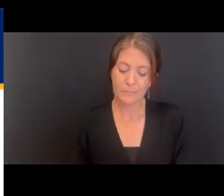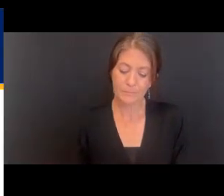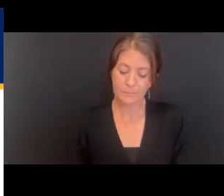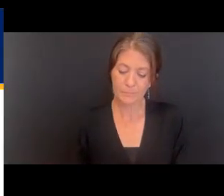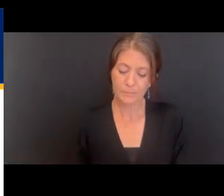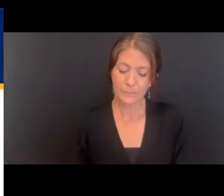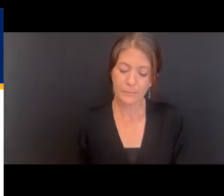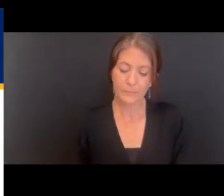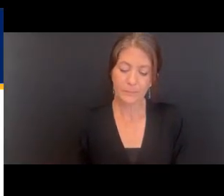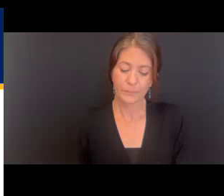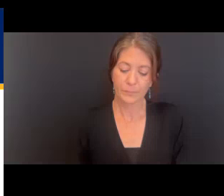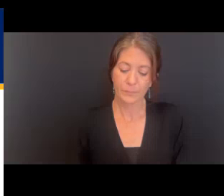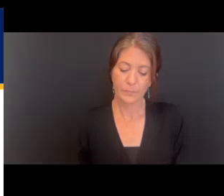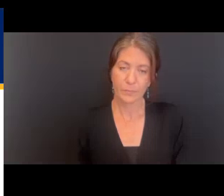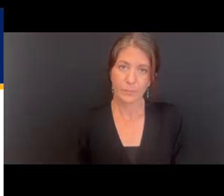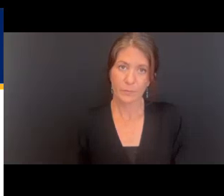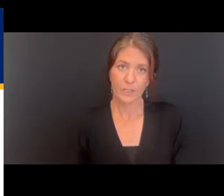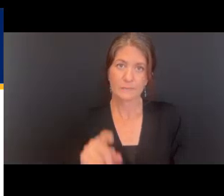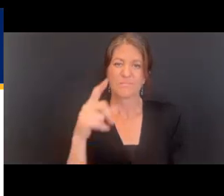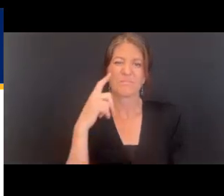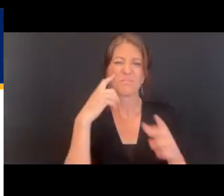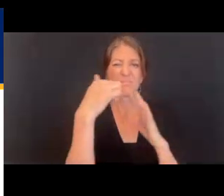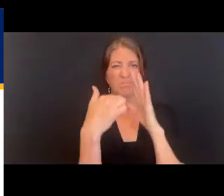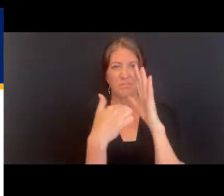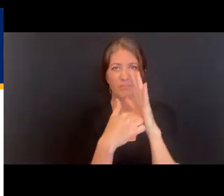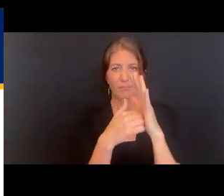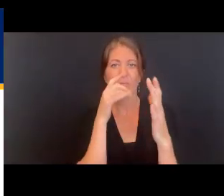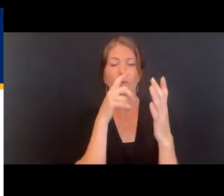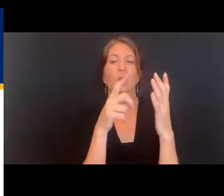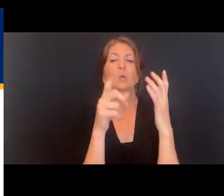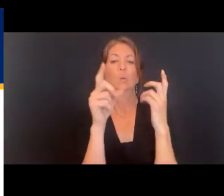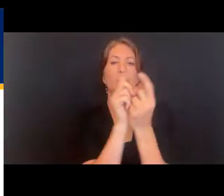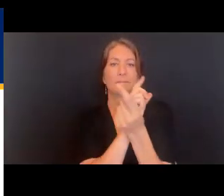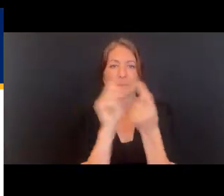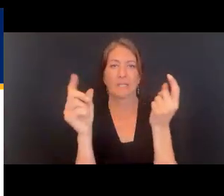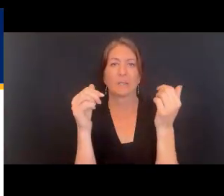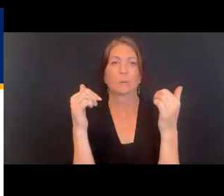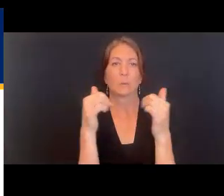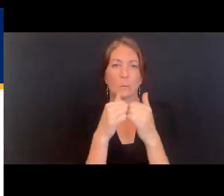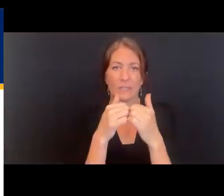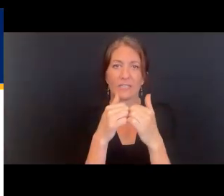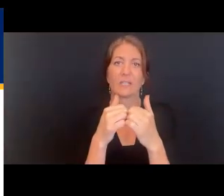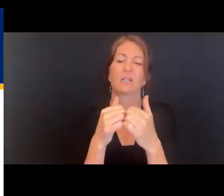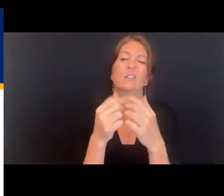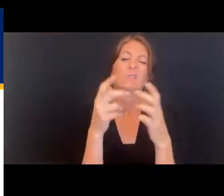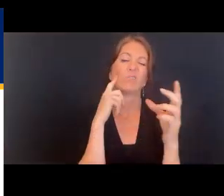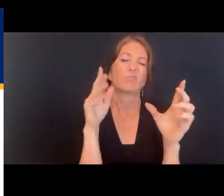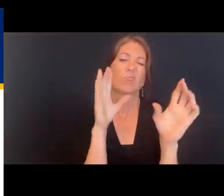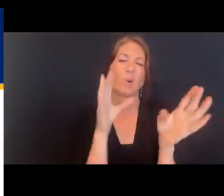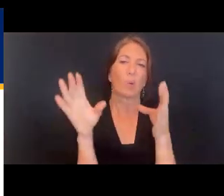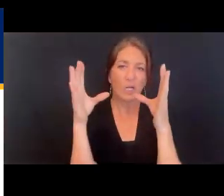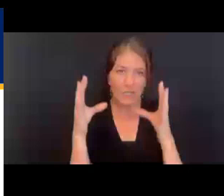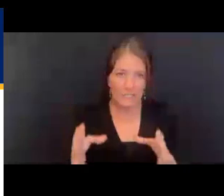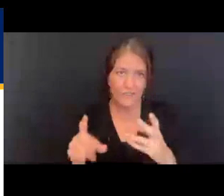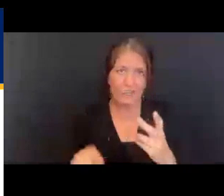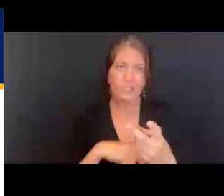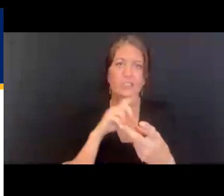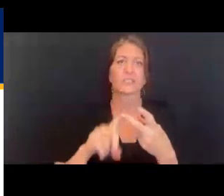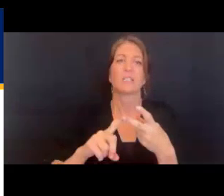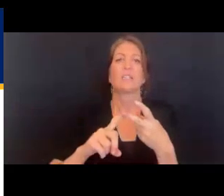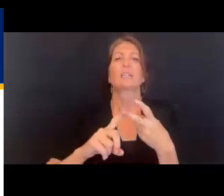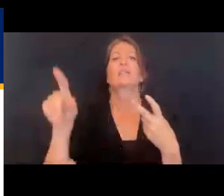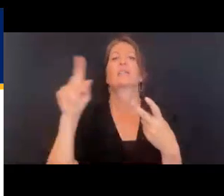So for the agenda, we're going to meet the organizers, the supporting organization, do a waiver overflow and a